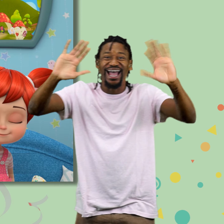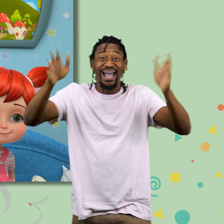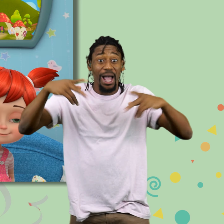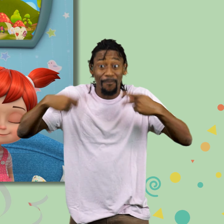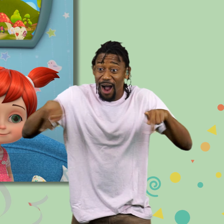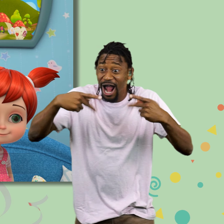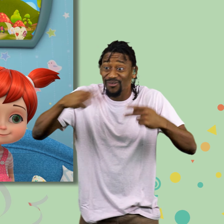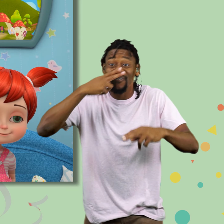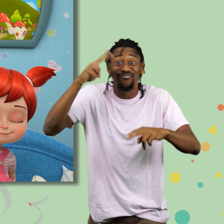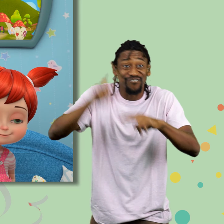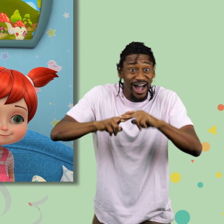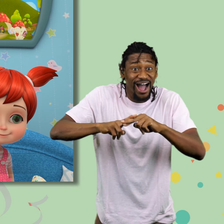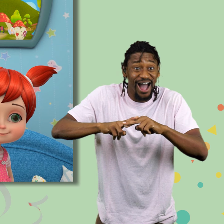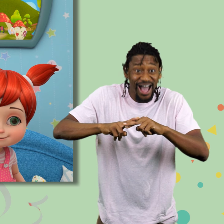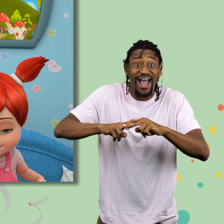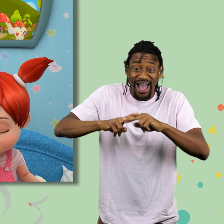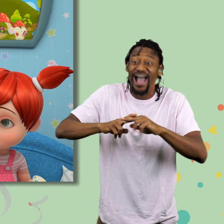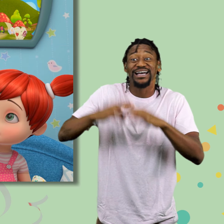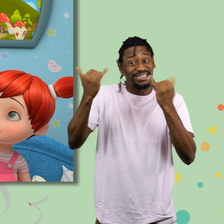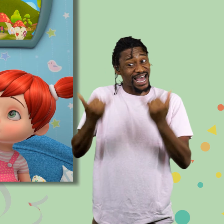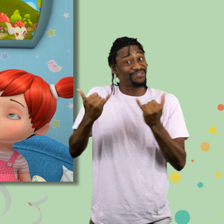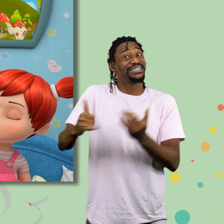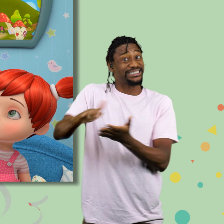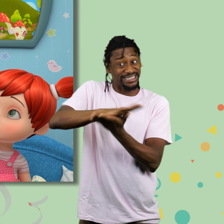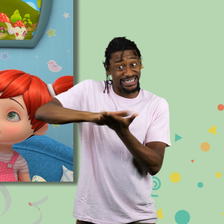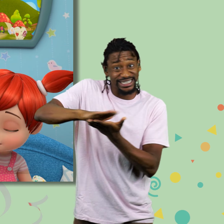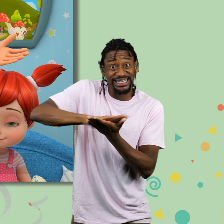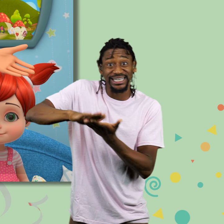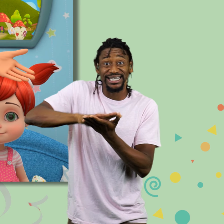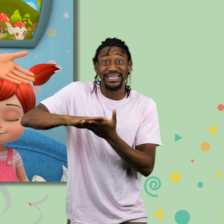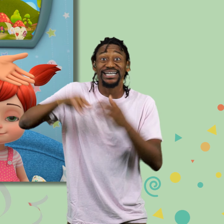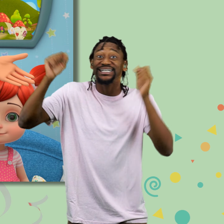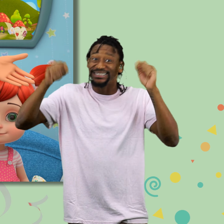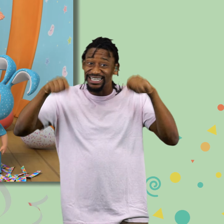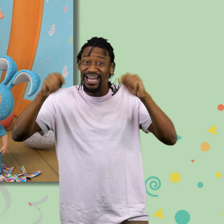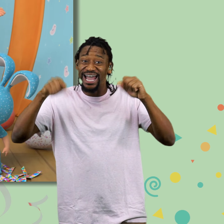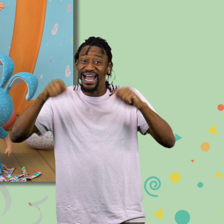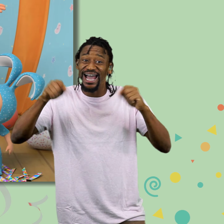The party was really fun, but now we need to clean all the mess